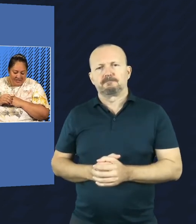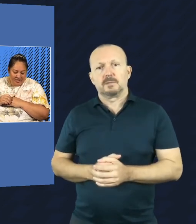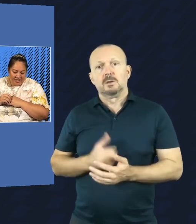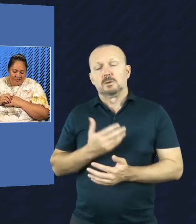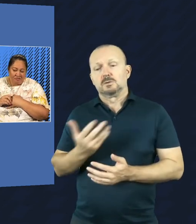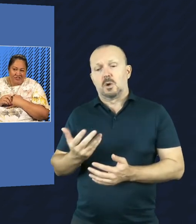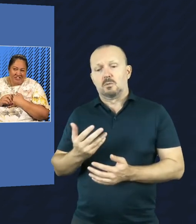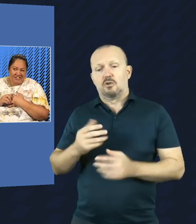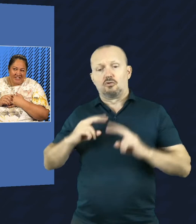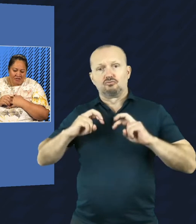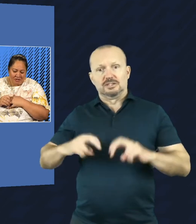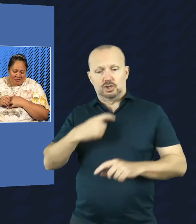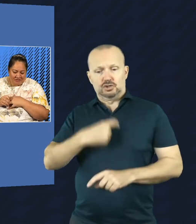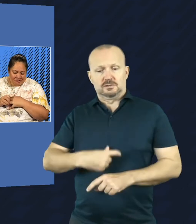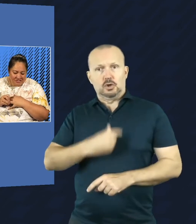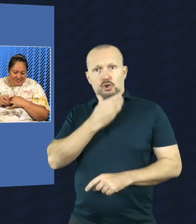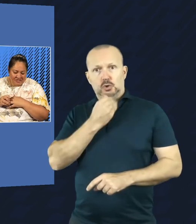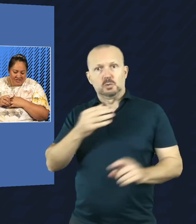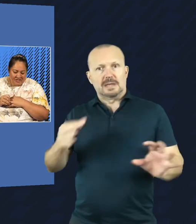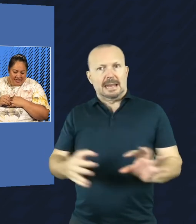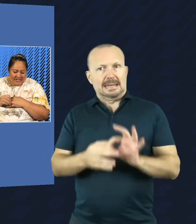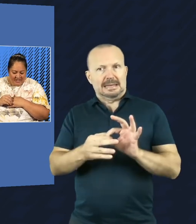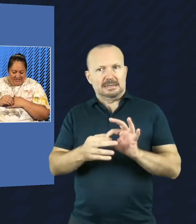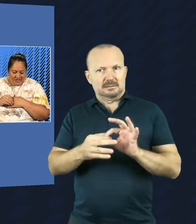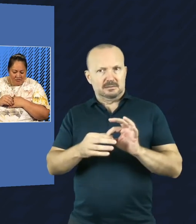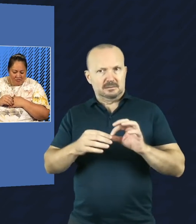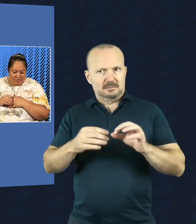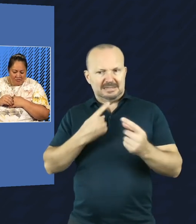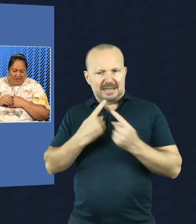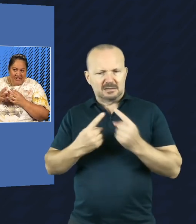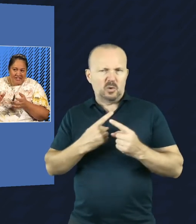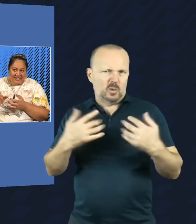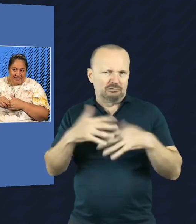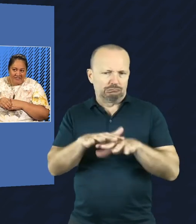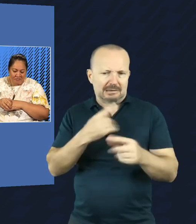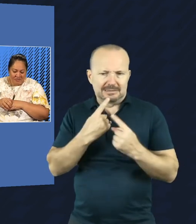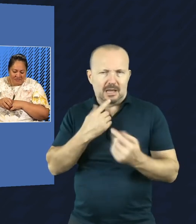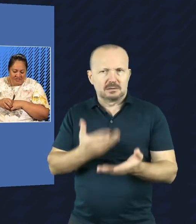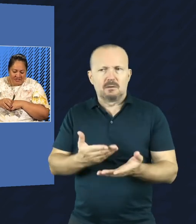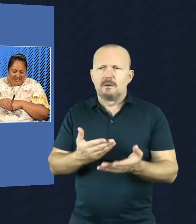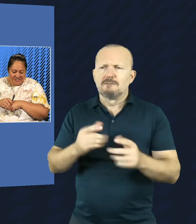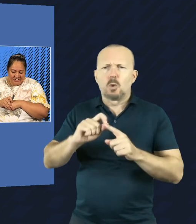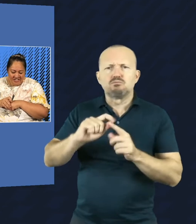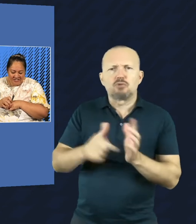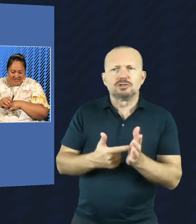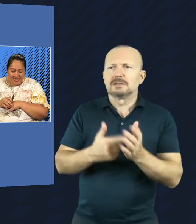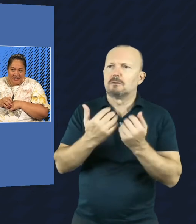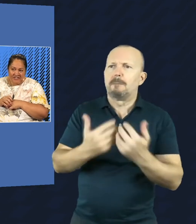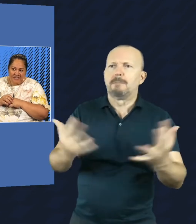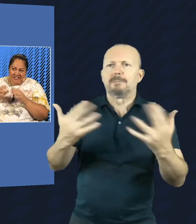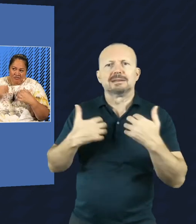data for projects that are in the public interest. And again, so we collect data from different